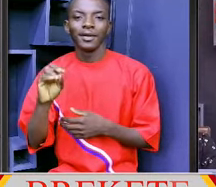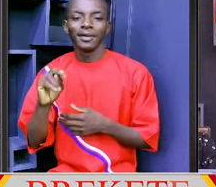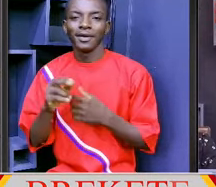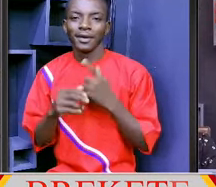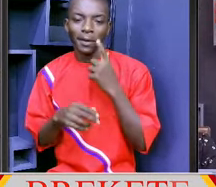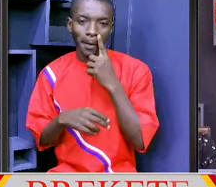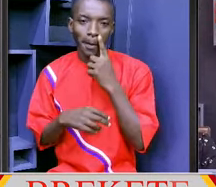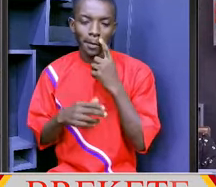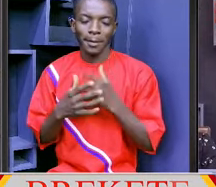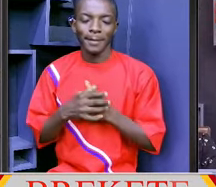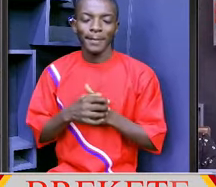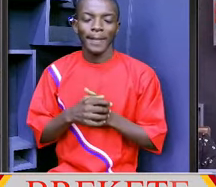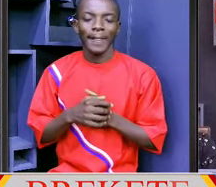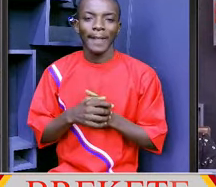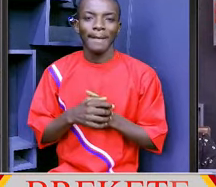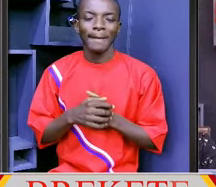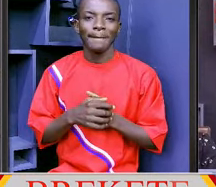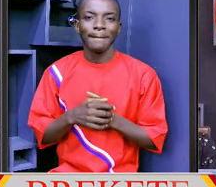Hello, my dear.